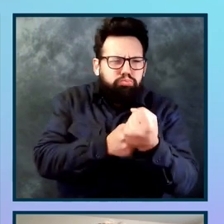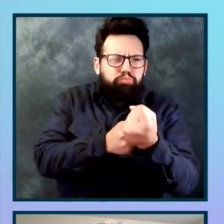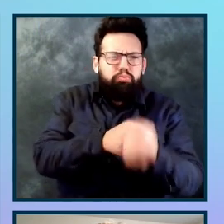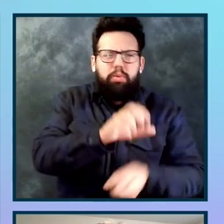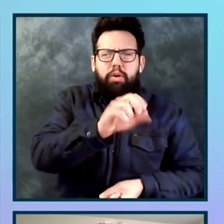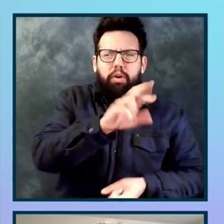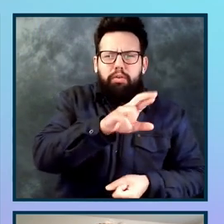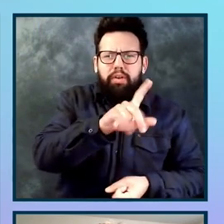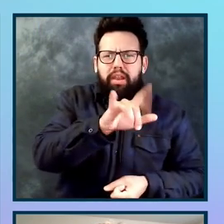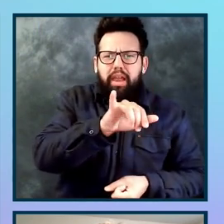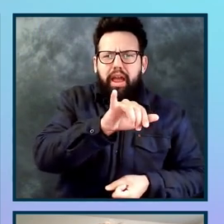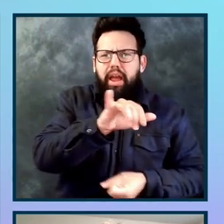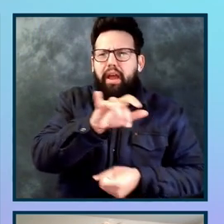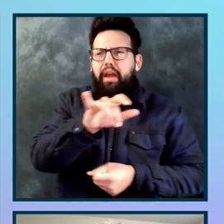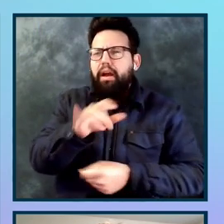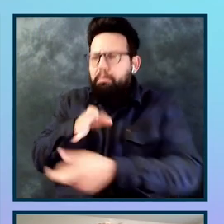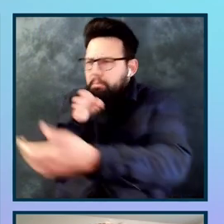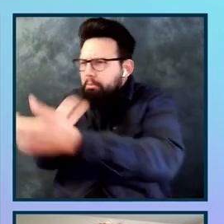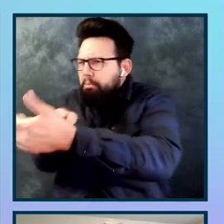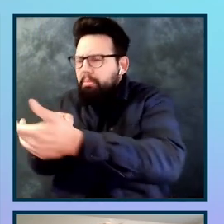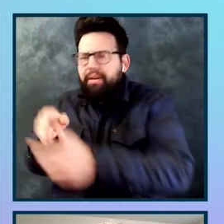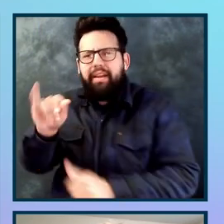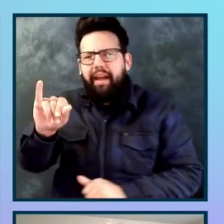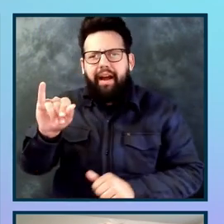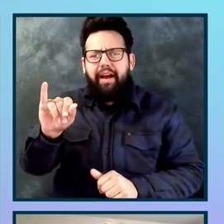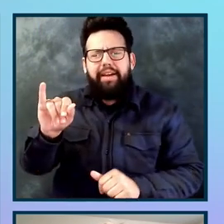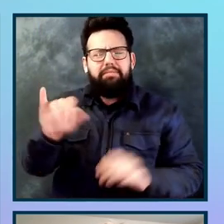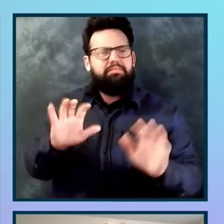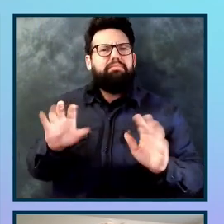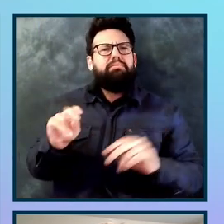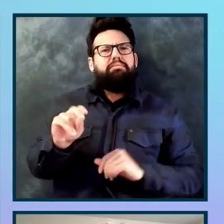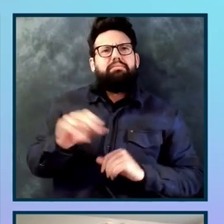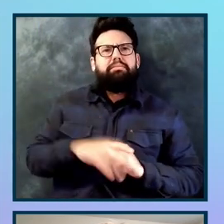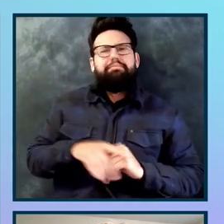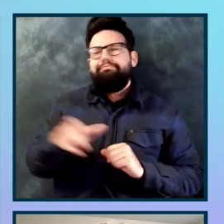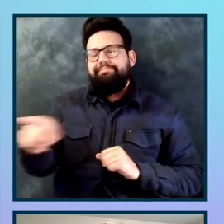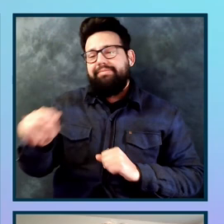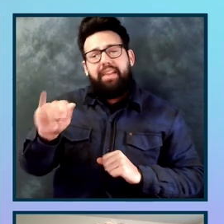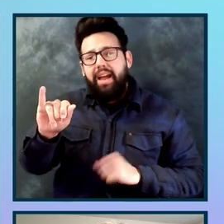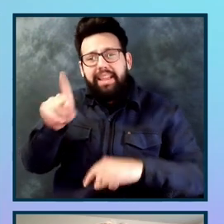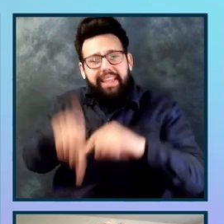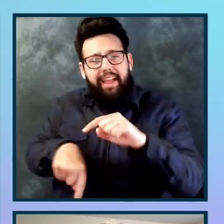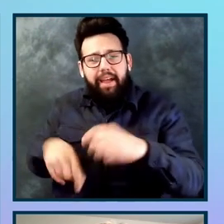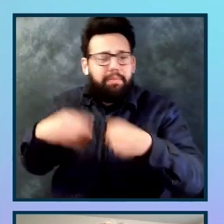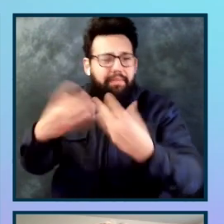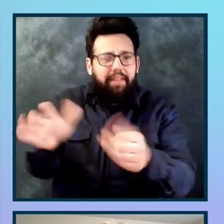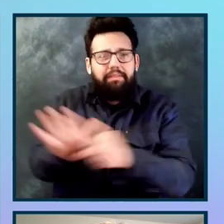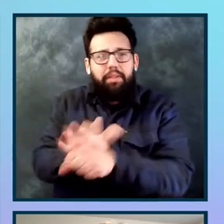is that AI cannot provide, at this point, full accessibility.